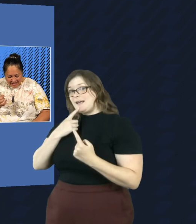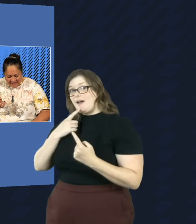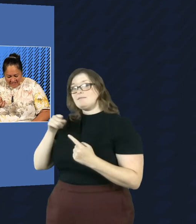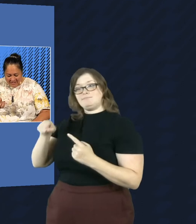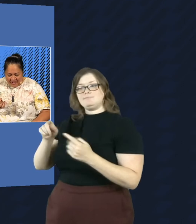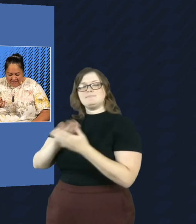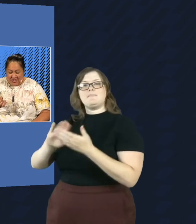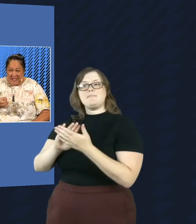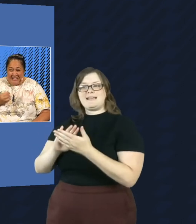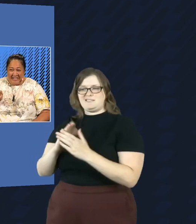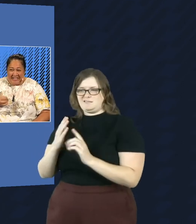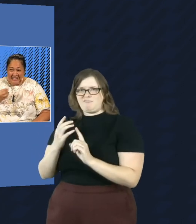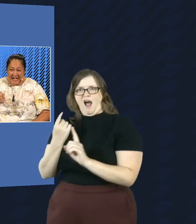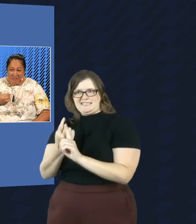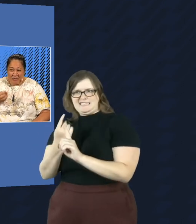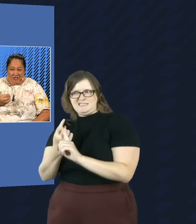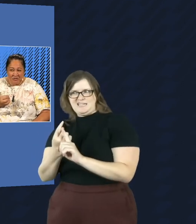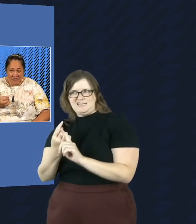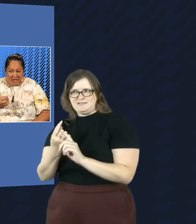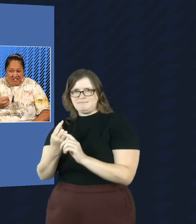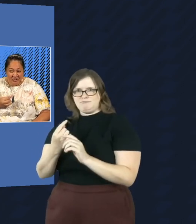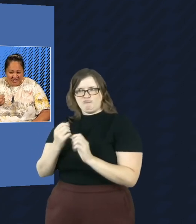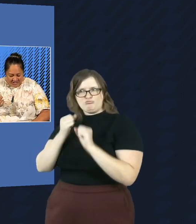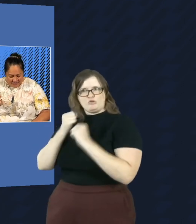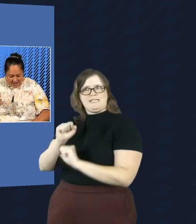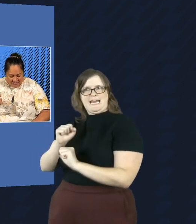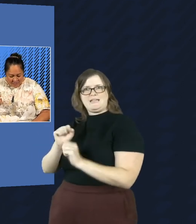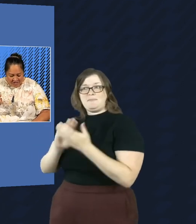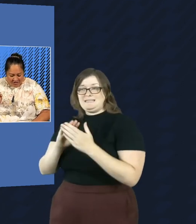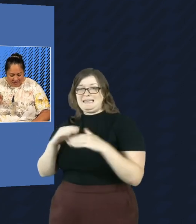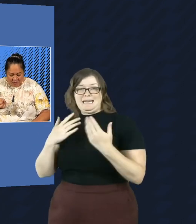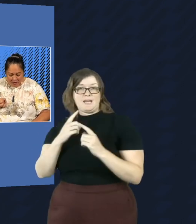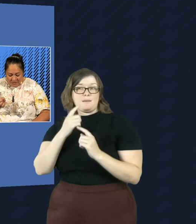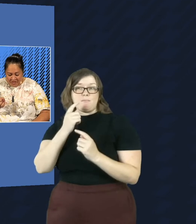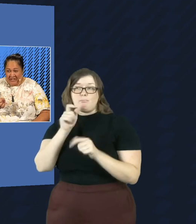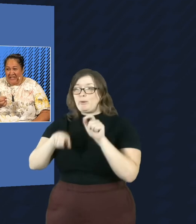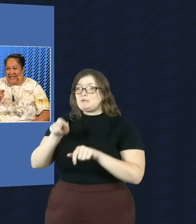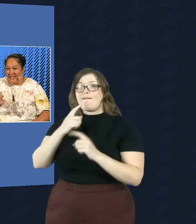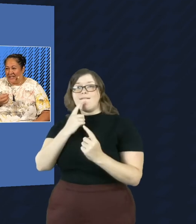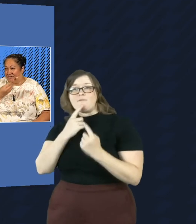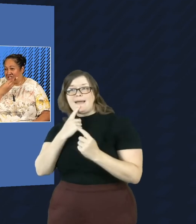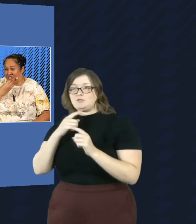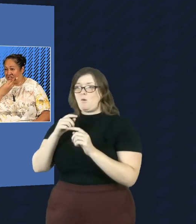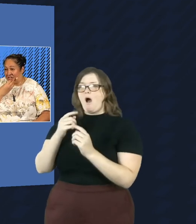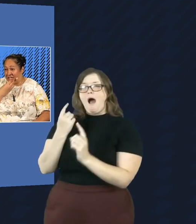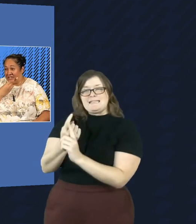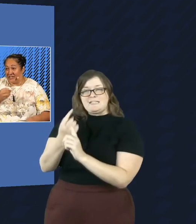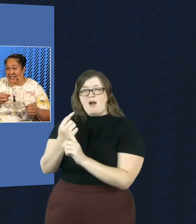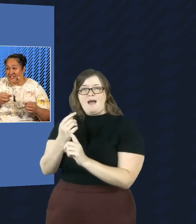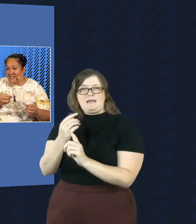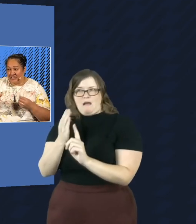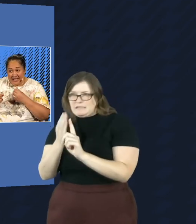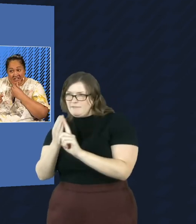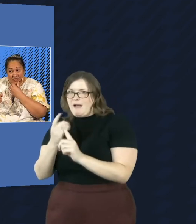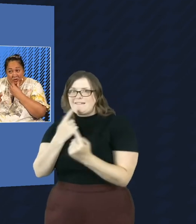is protected, so any personal information, identifying information is removed, and that, and researchers only get the